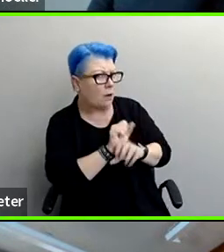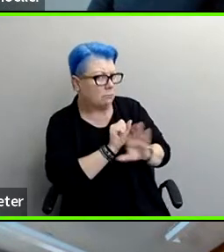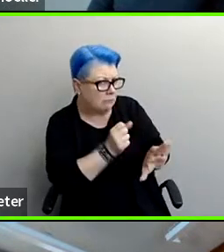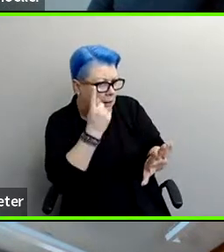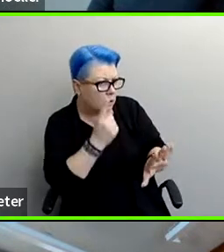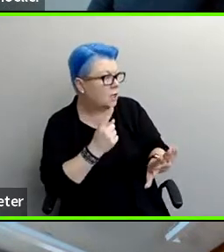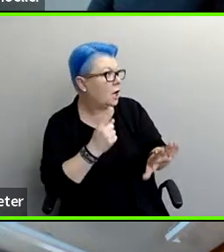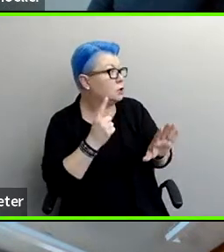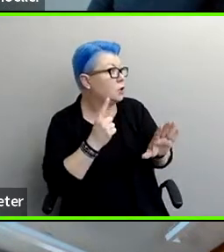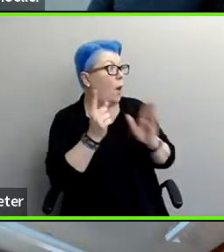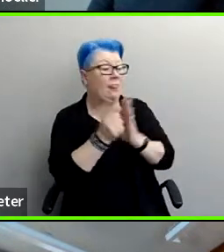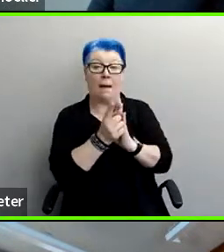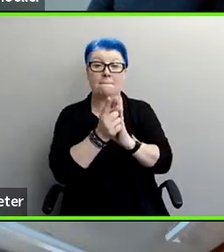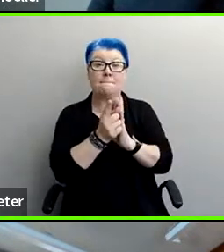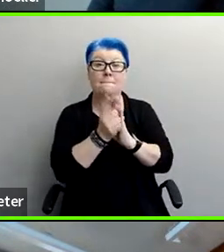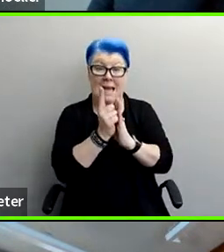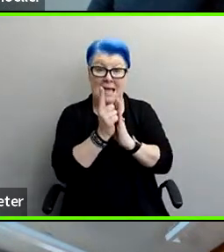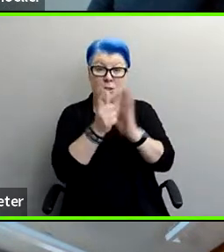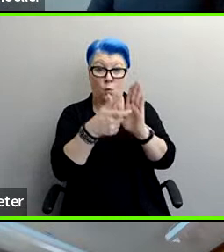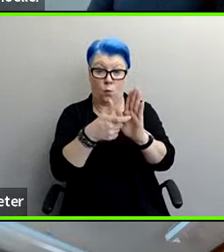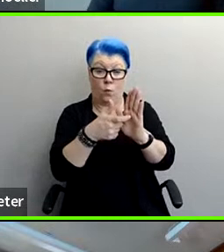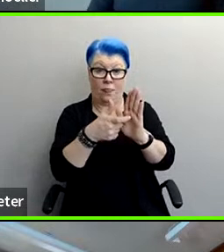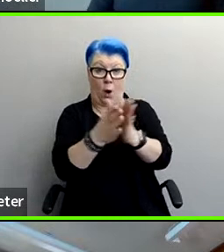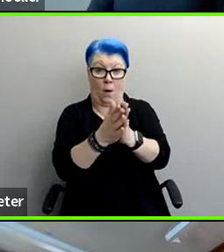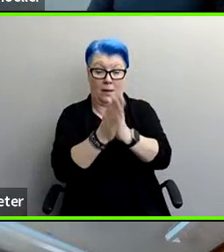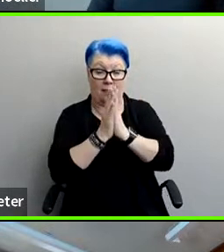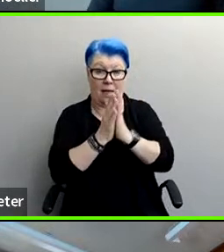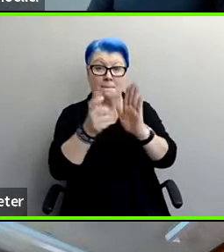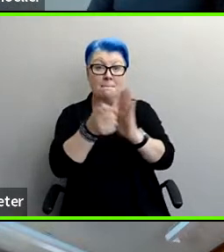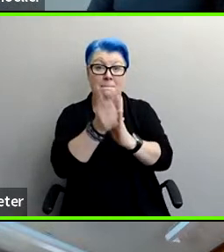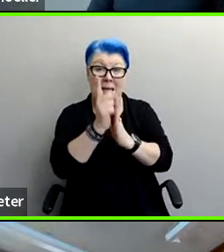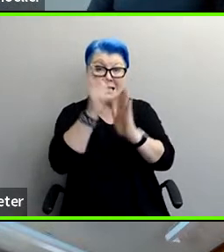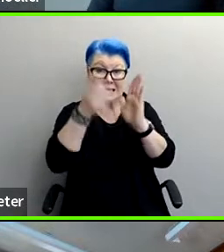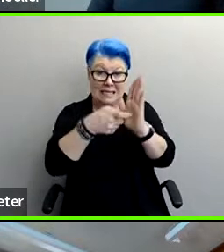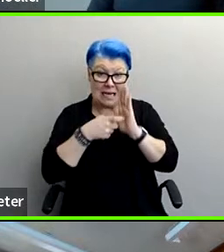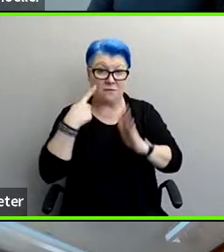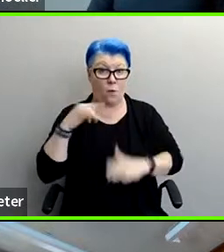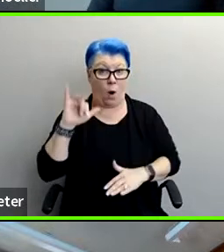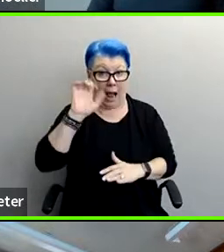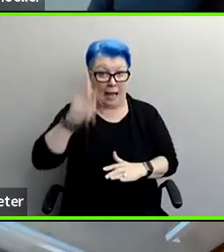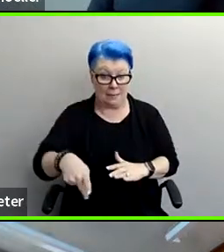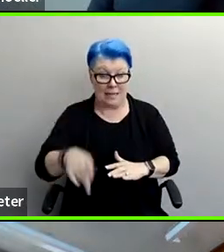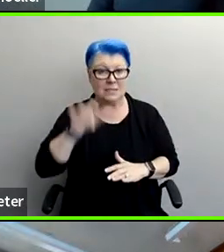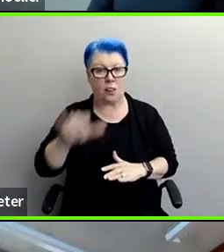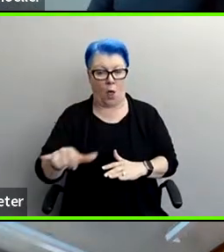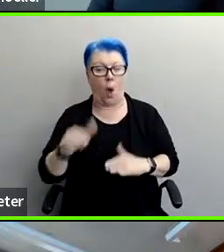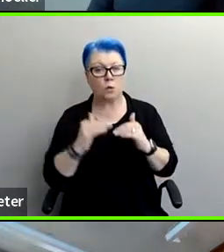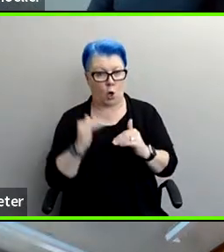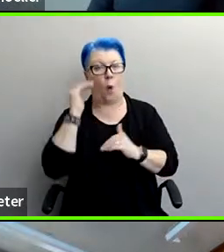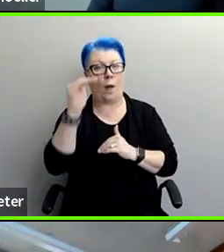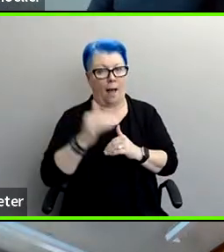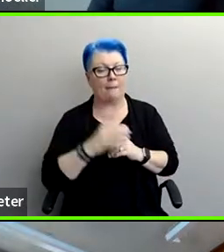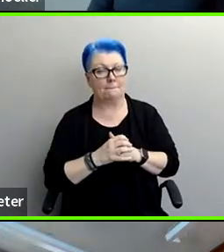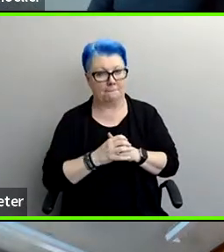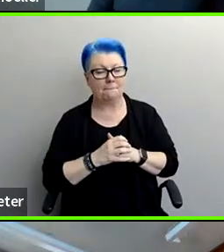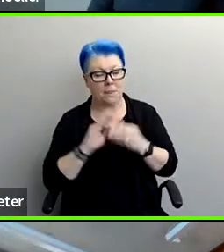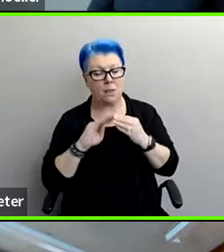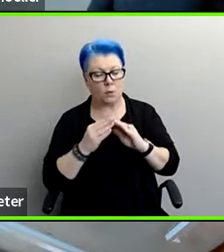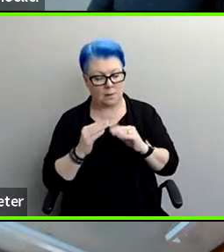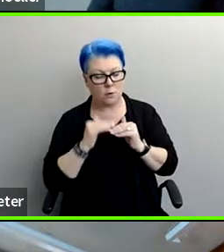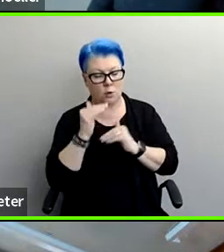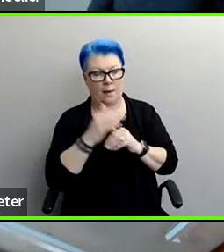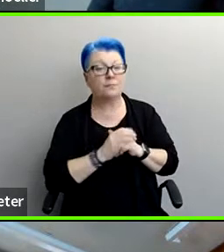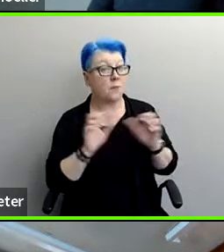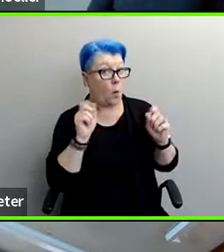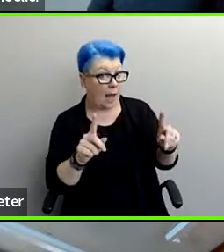are going up on the IEP. Okay, yeah, I'm not disagreeing with anything. I'm just saying, these are the questions I would see